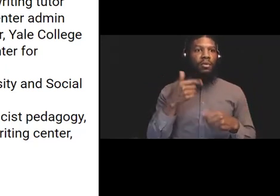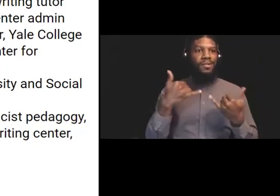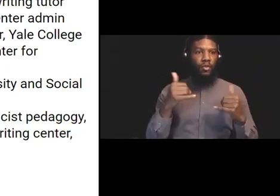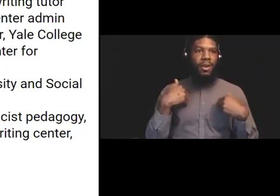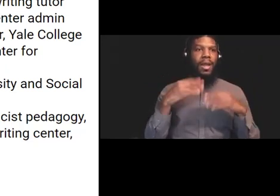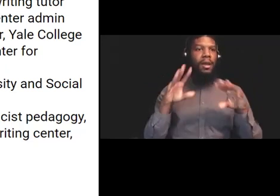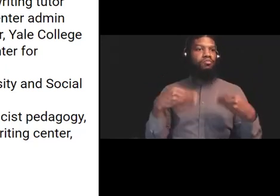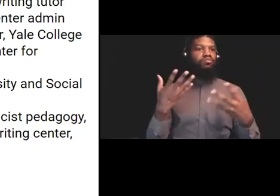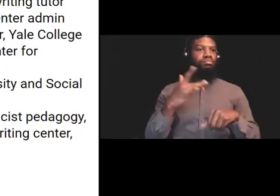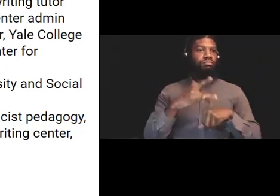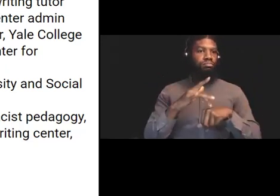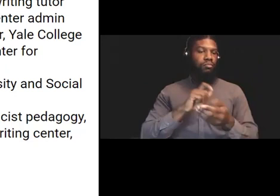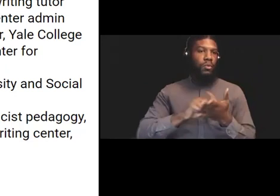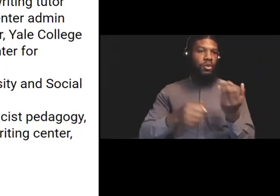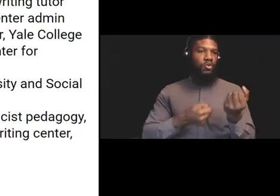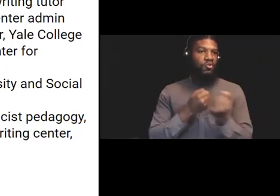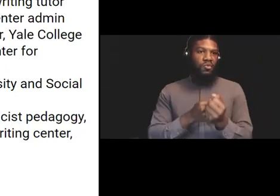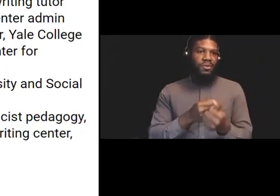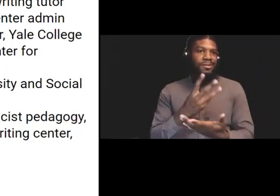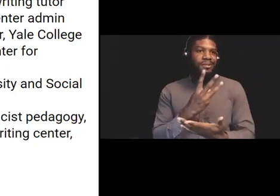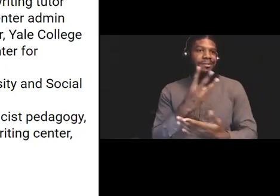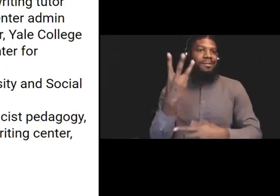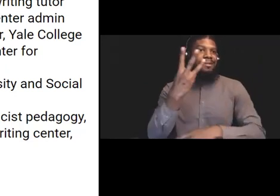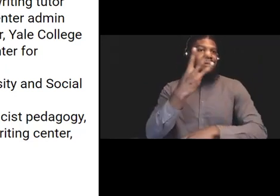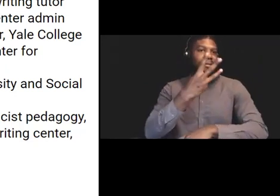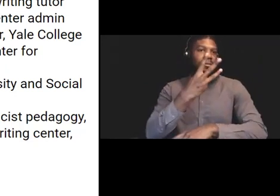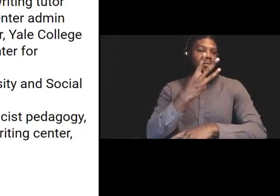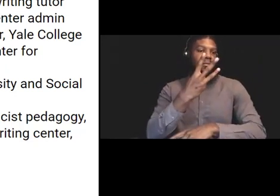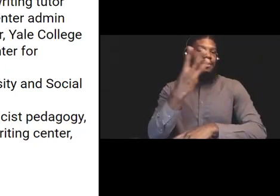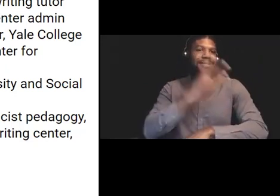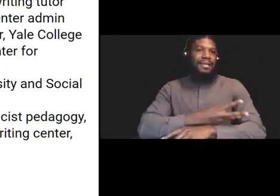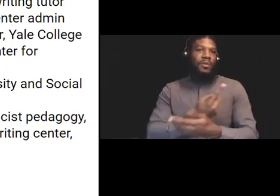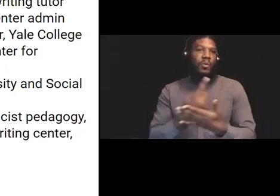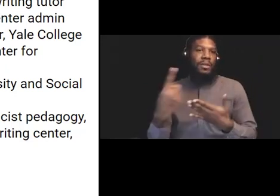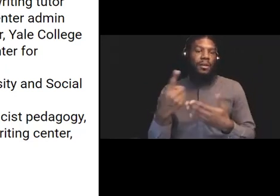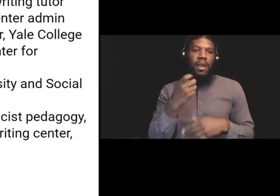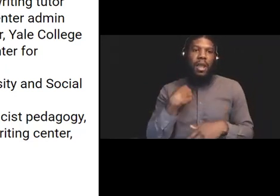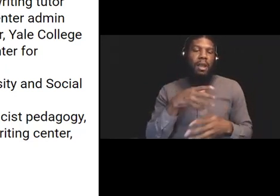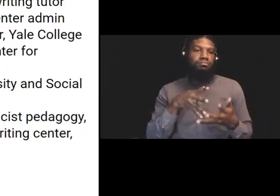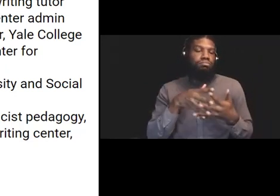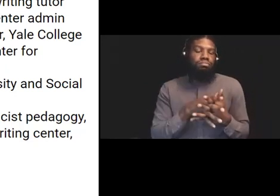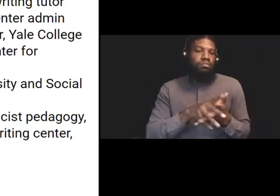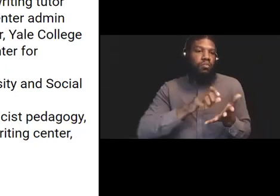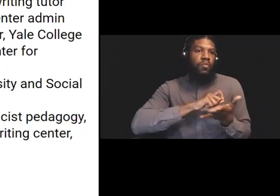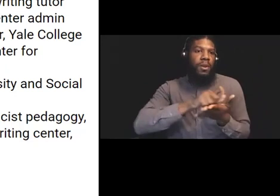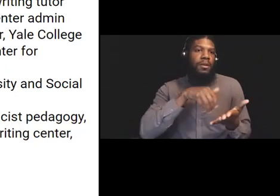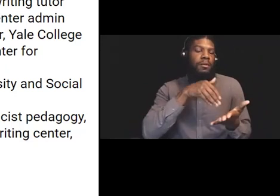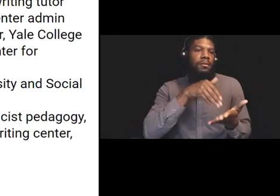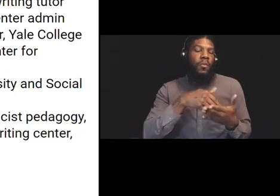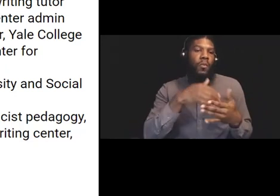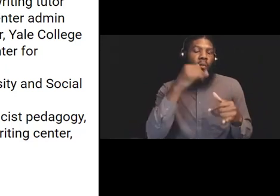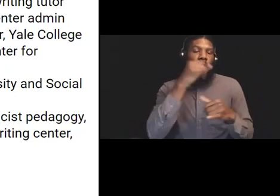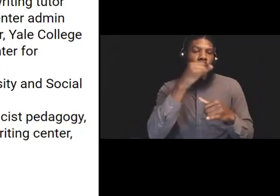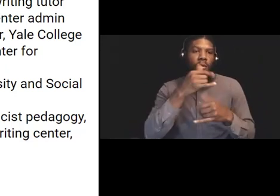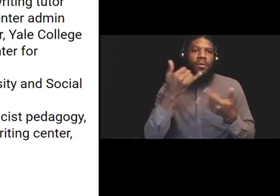a week. Even though I am firmly planted in writing centers right now, I still maintain a love